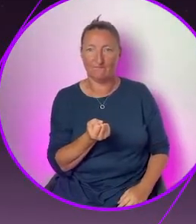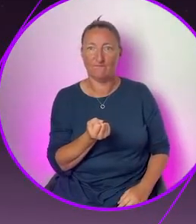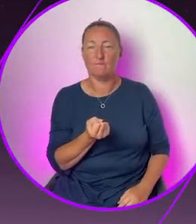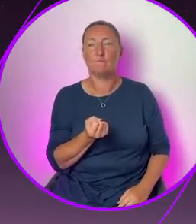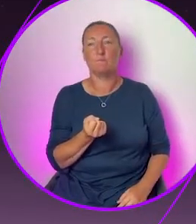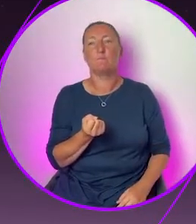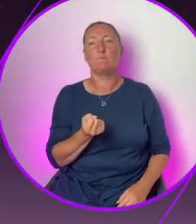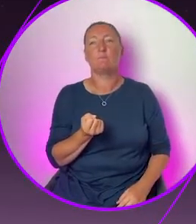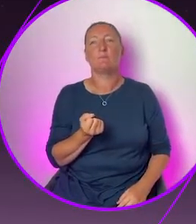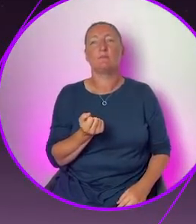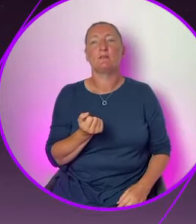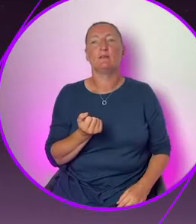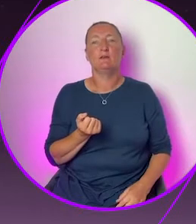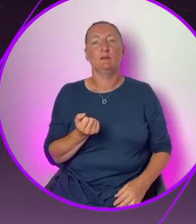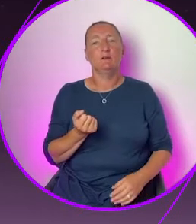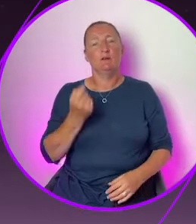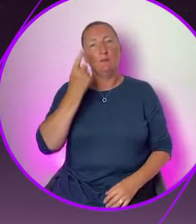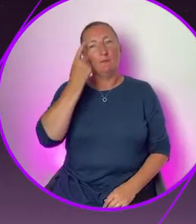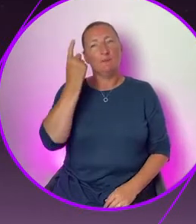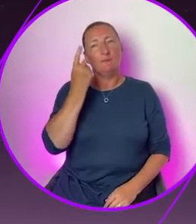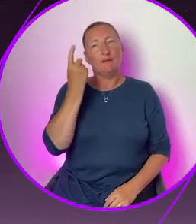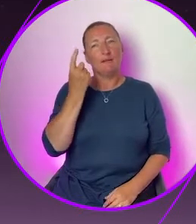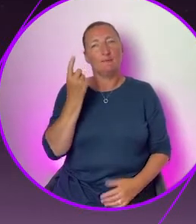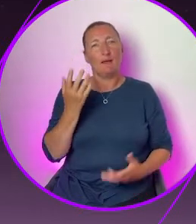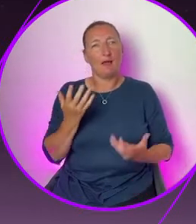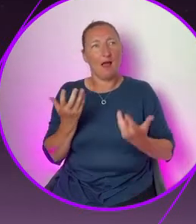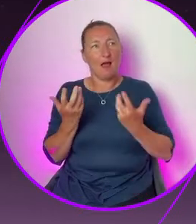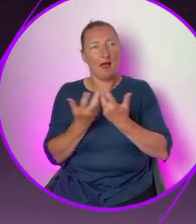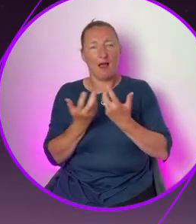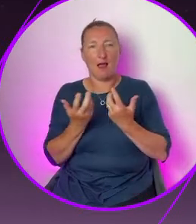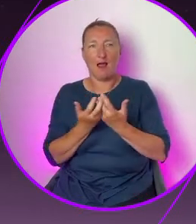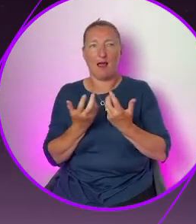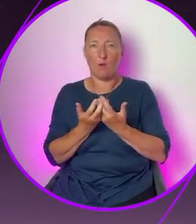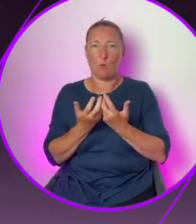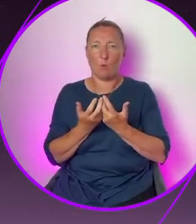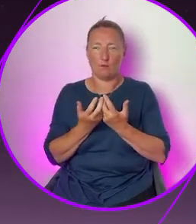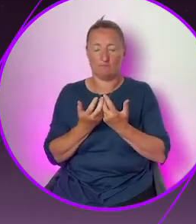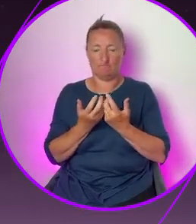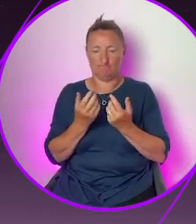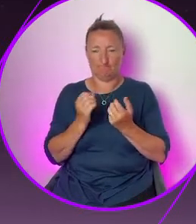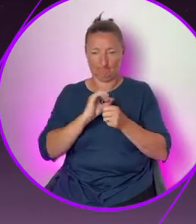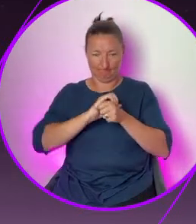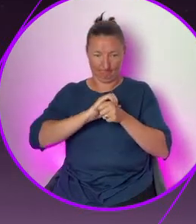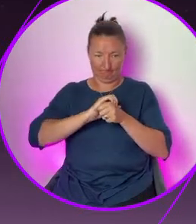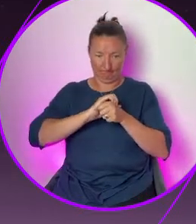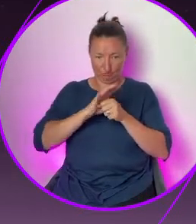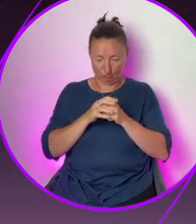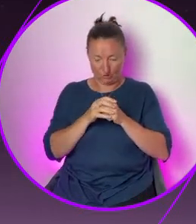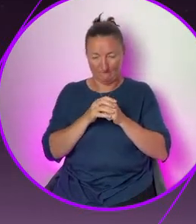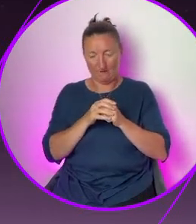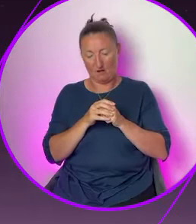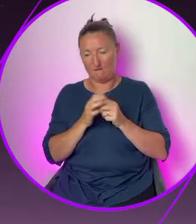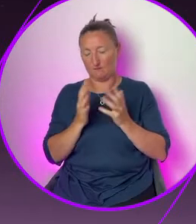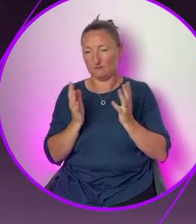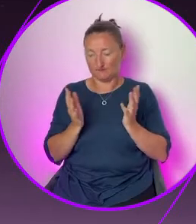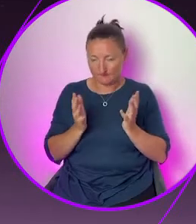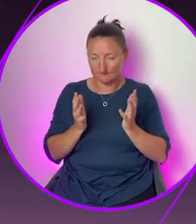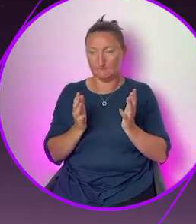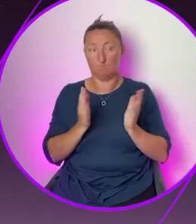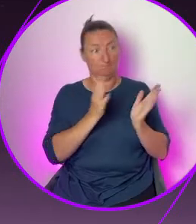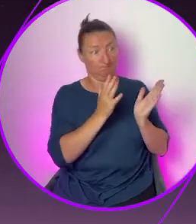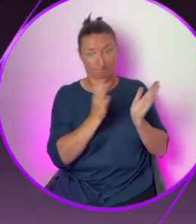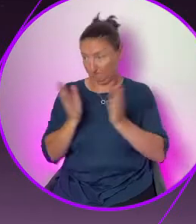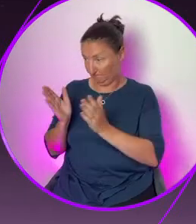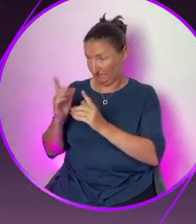common denominator, so to speak, but the conception of digital strategy as something